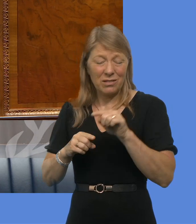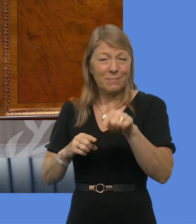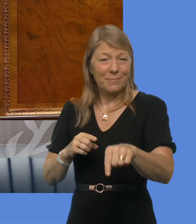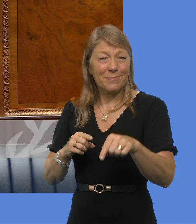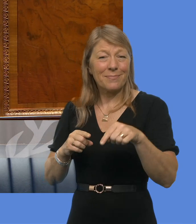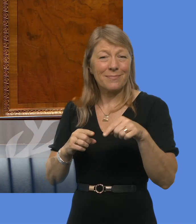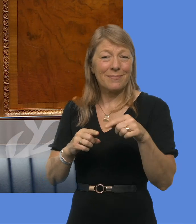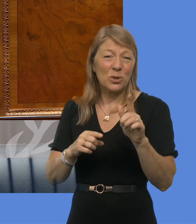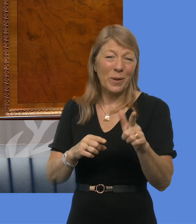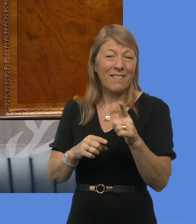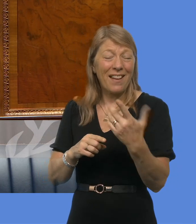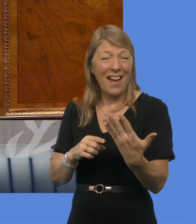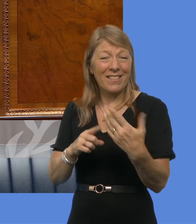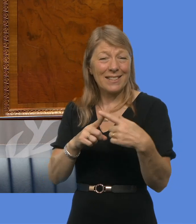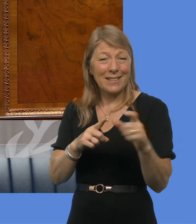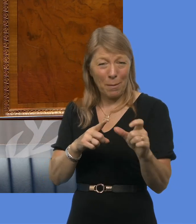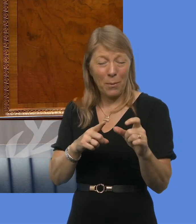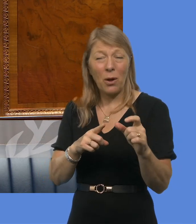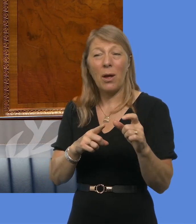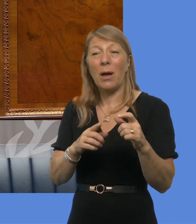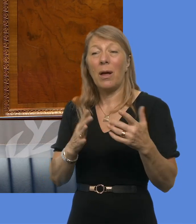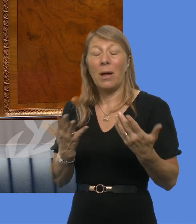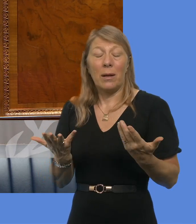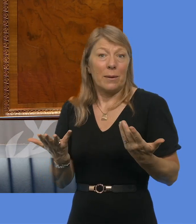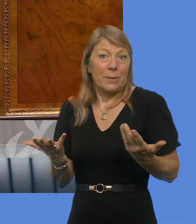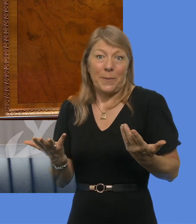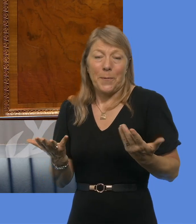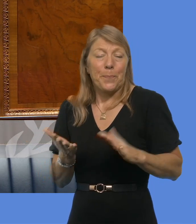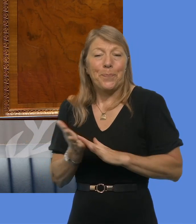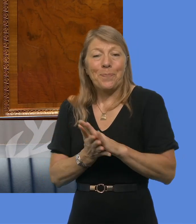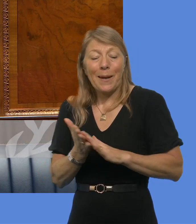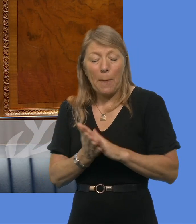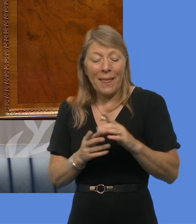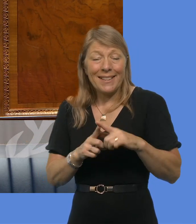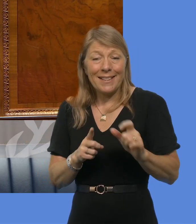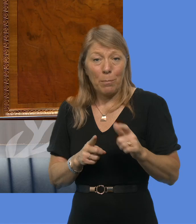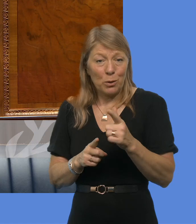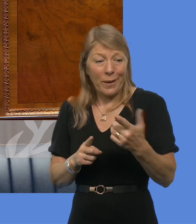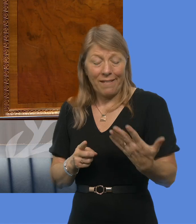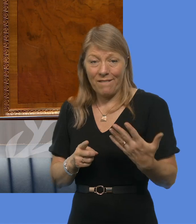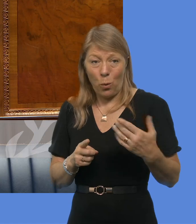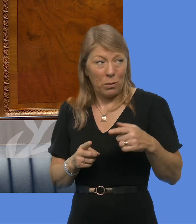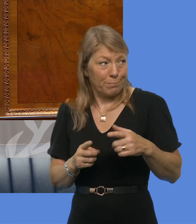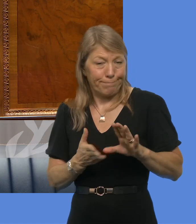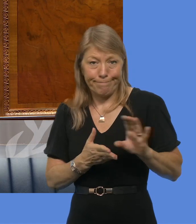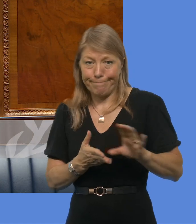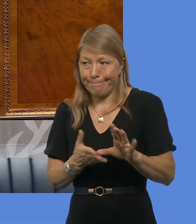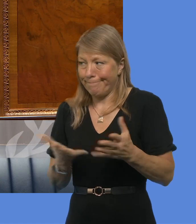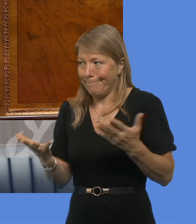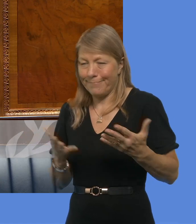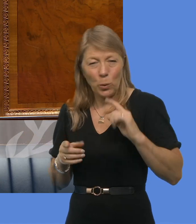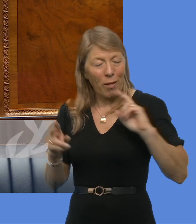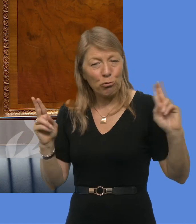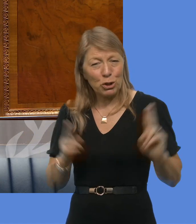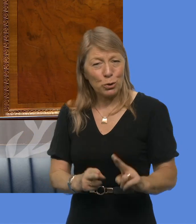December 2024 if no clarity is sought for them. Could the Deputy First Minister outline any steps already taken or planned